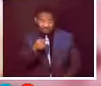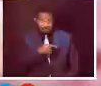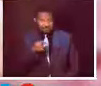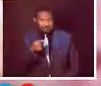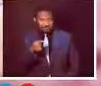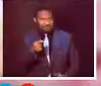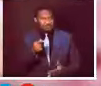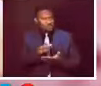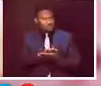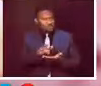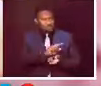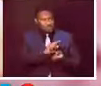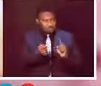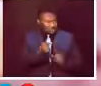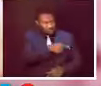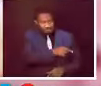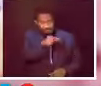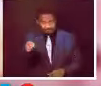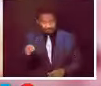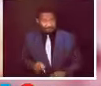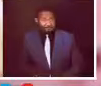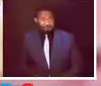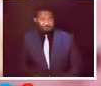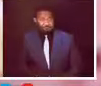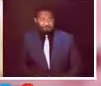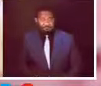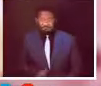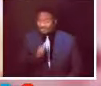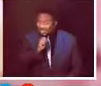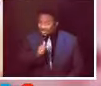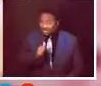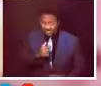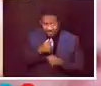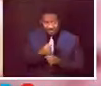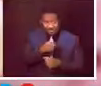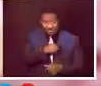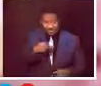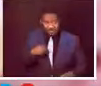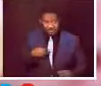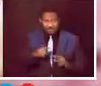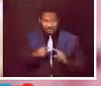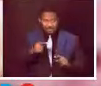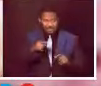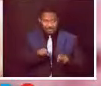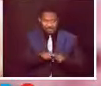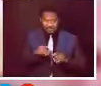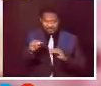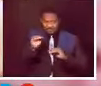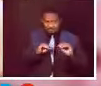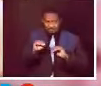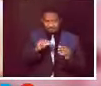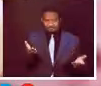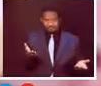smooth transition, he will go not as a delegation member, but as an observer. And